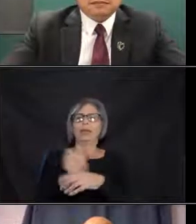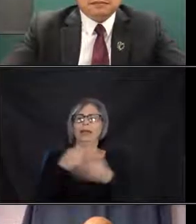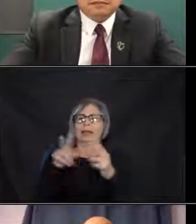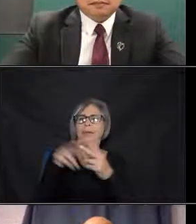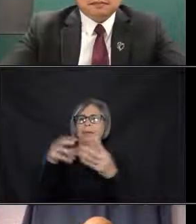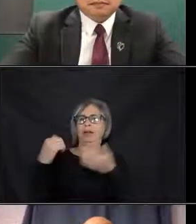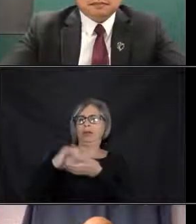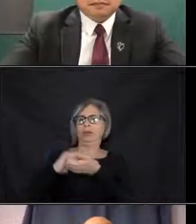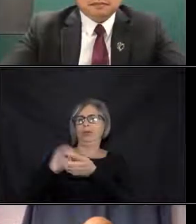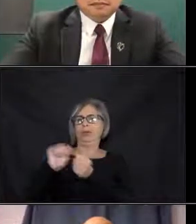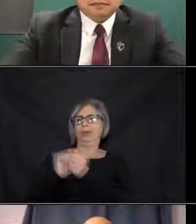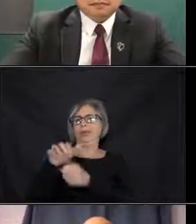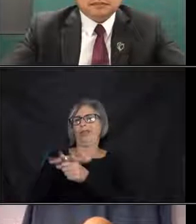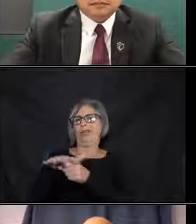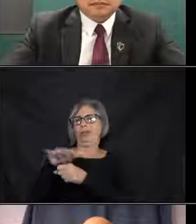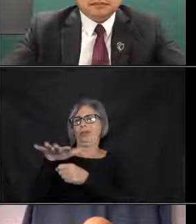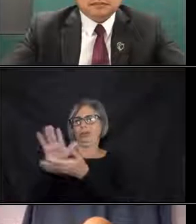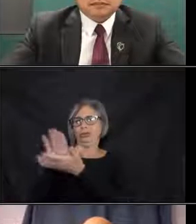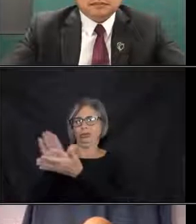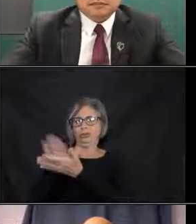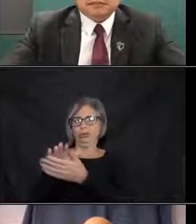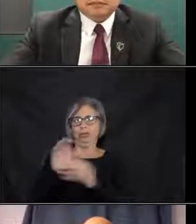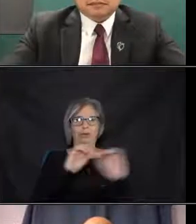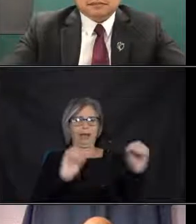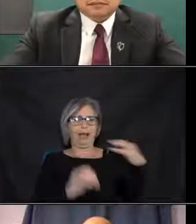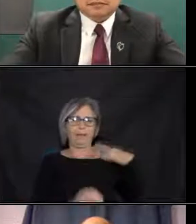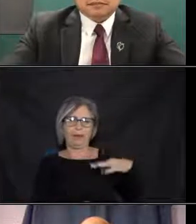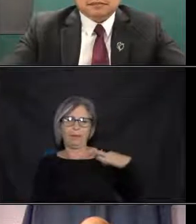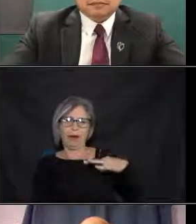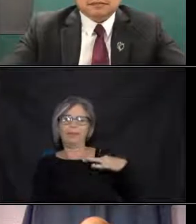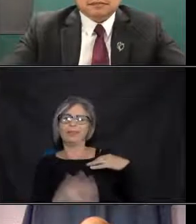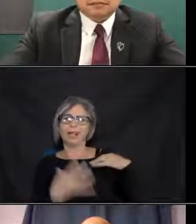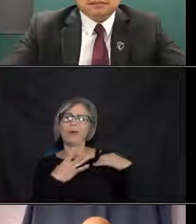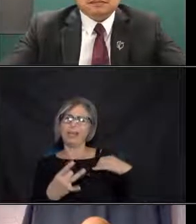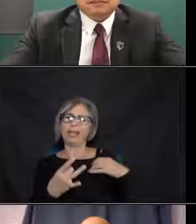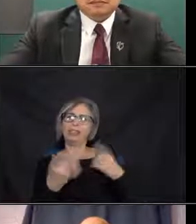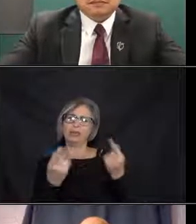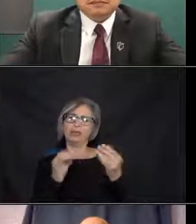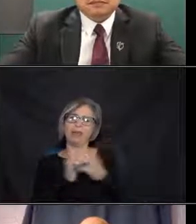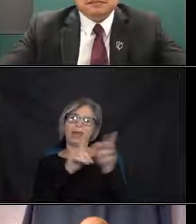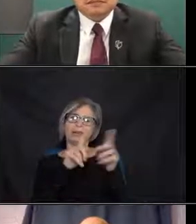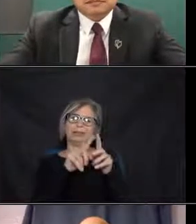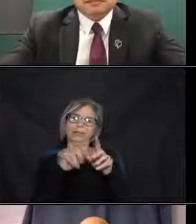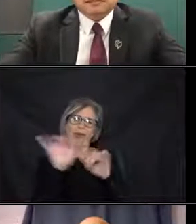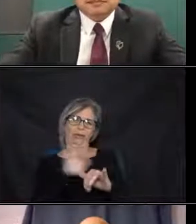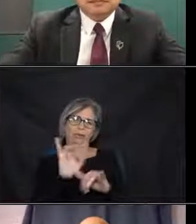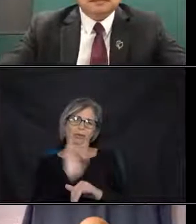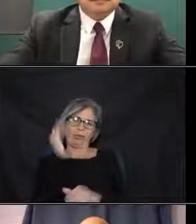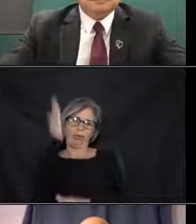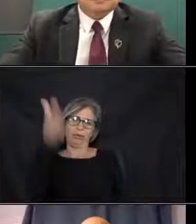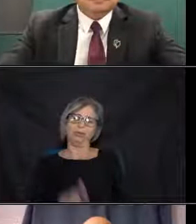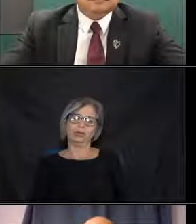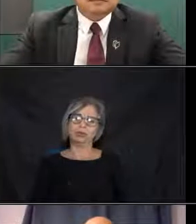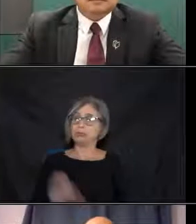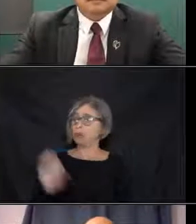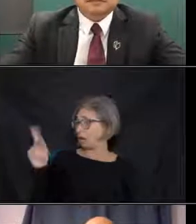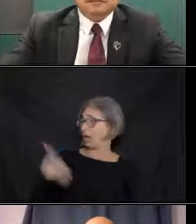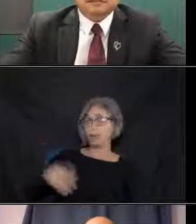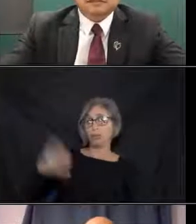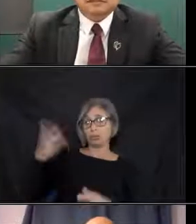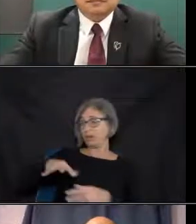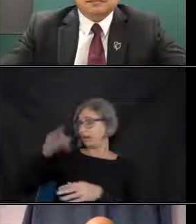our local schools or nonprofits. I'd like to do that also in the future. Okay, we can find out which